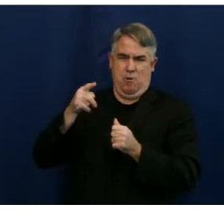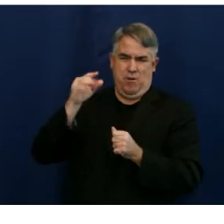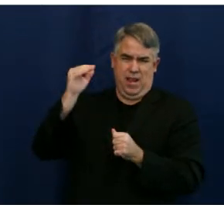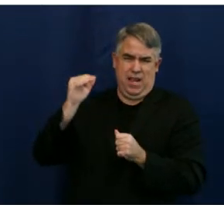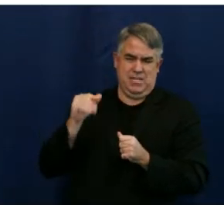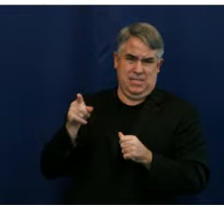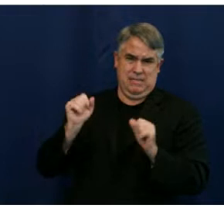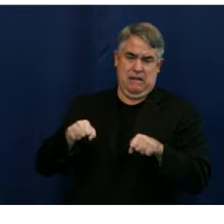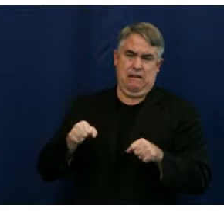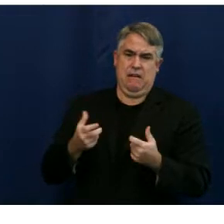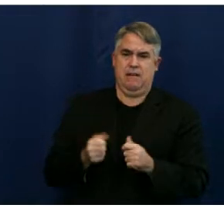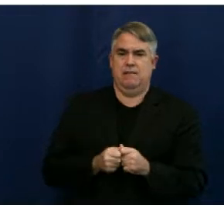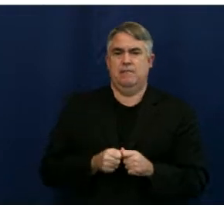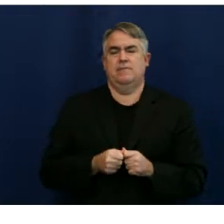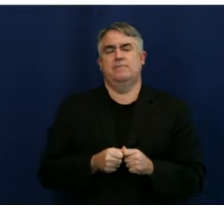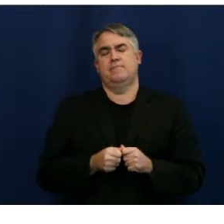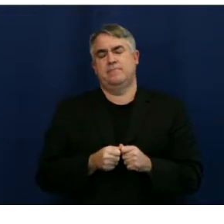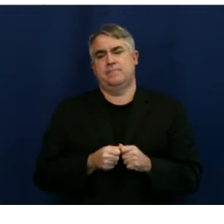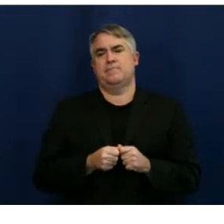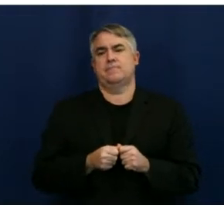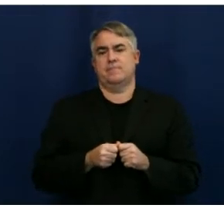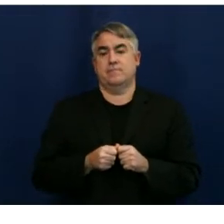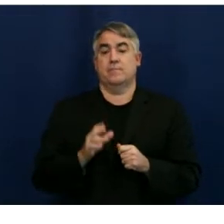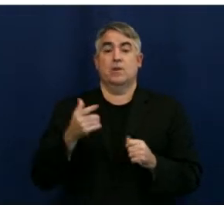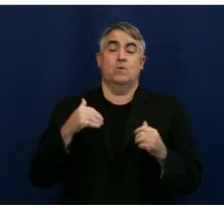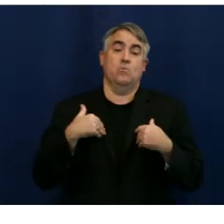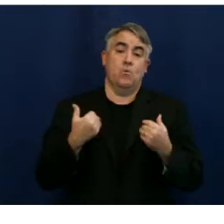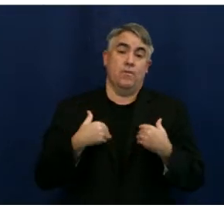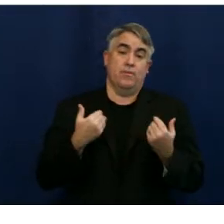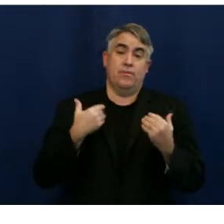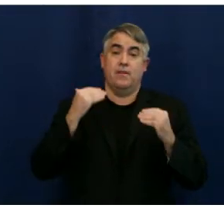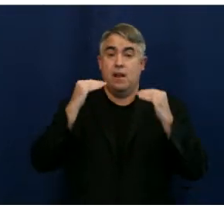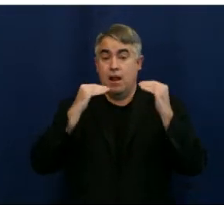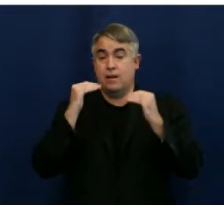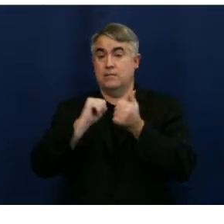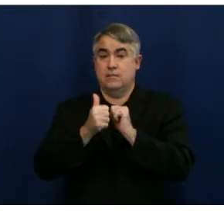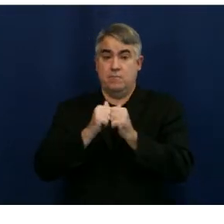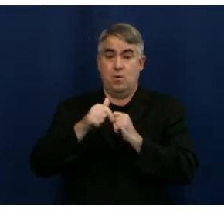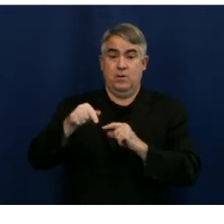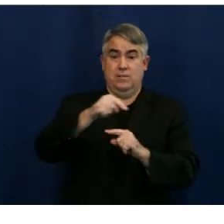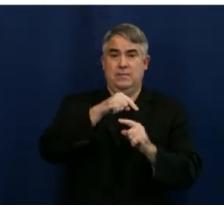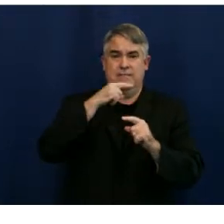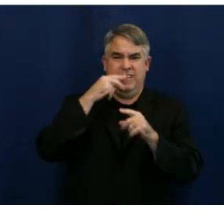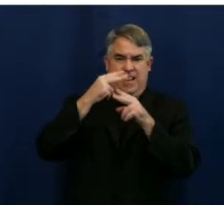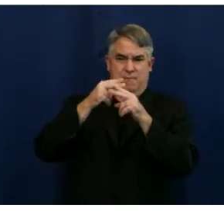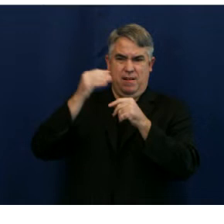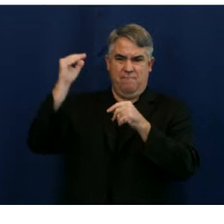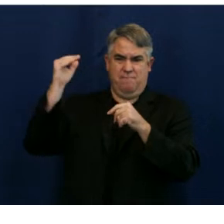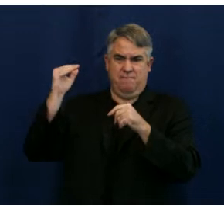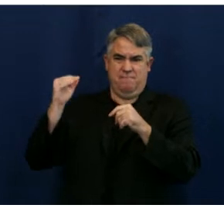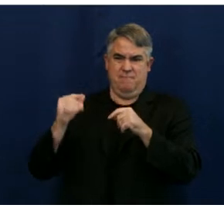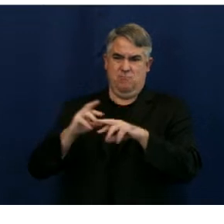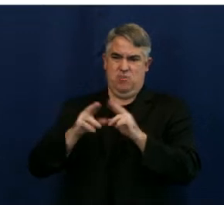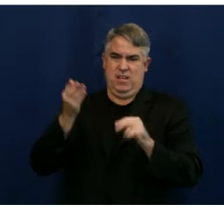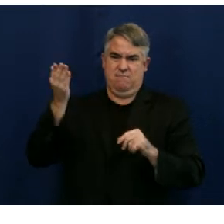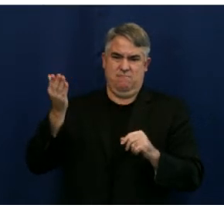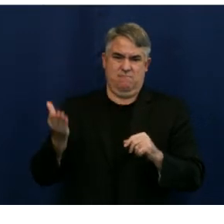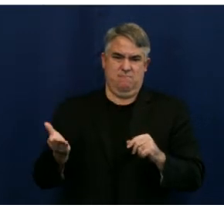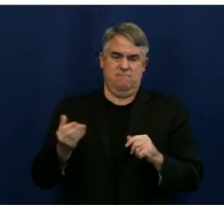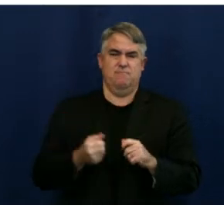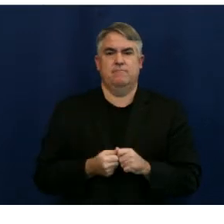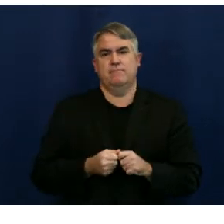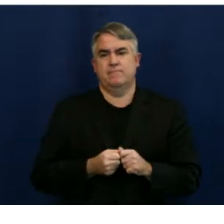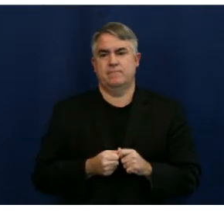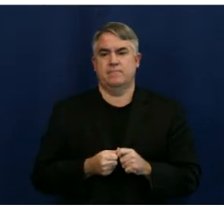through the tiers, additional youth and recreational adult sports that are added in. But right now, intra-team play is limited to those in the